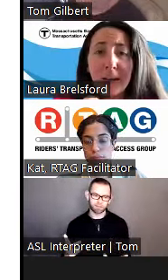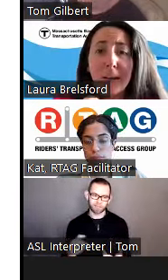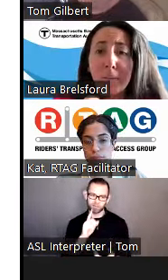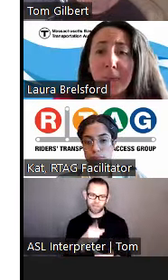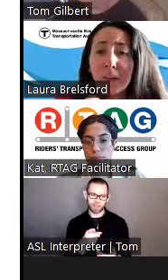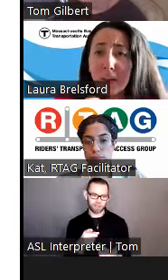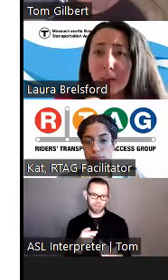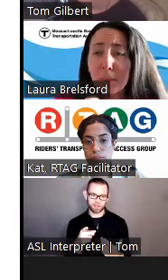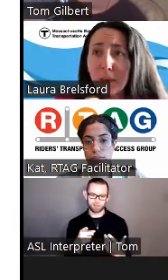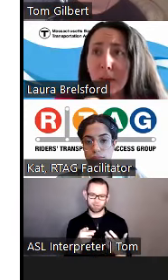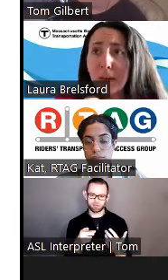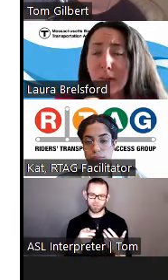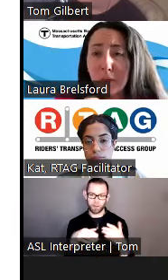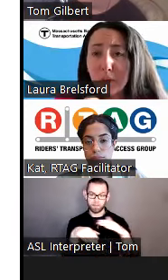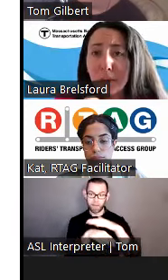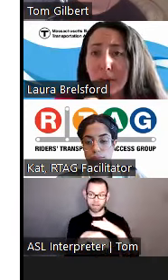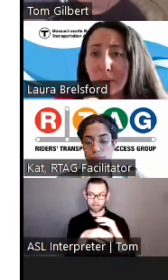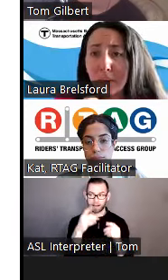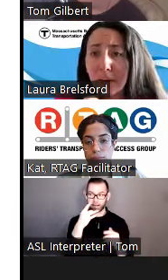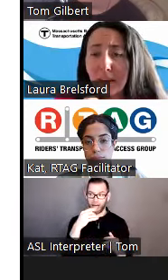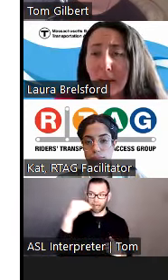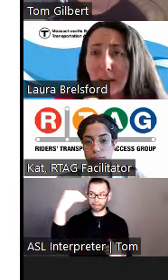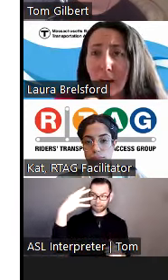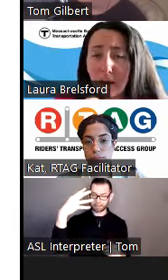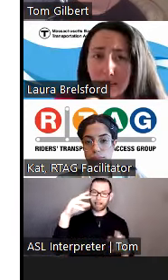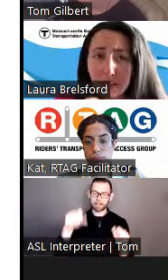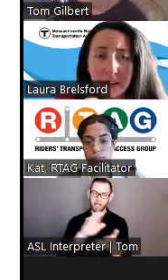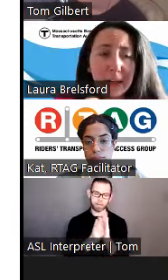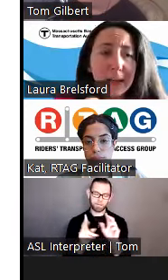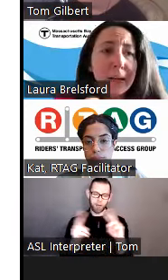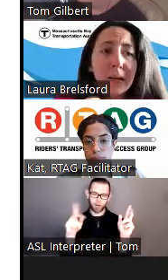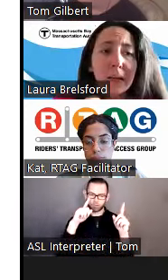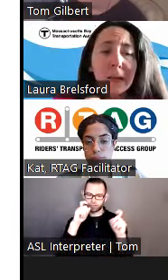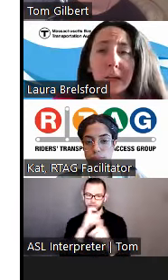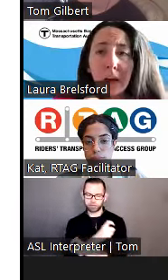actually can end up being an extremely complex and costly